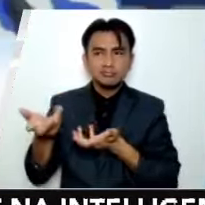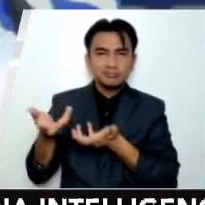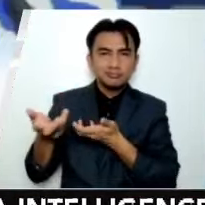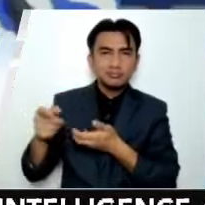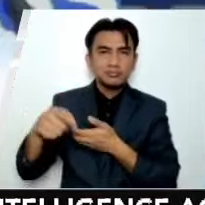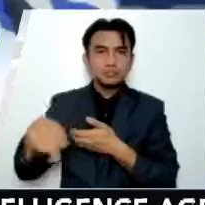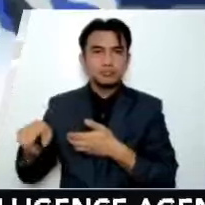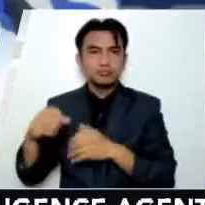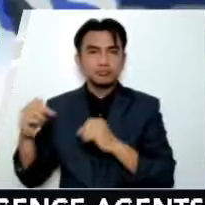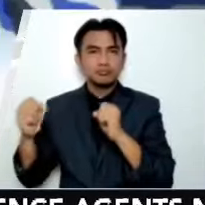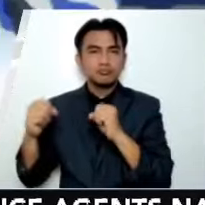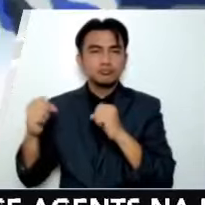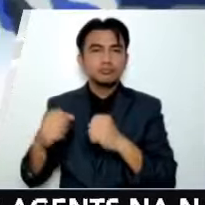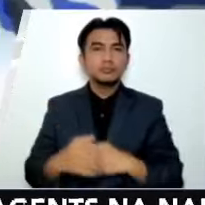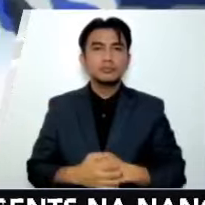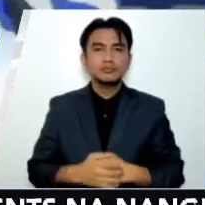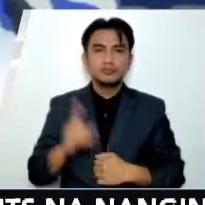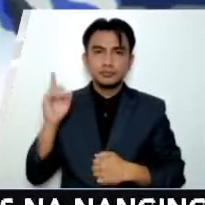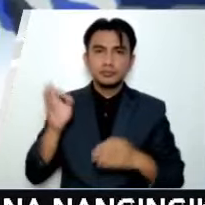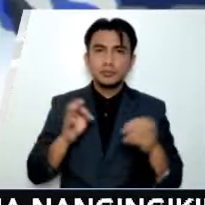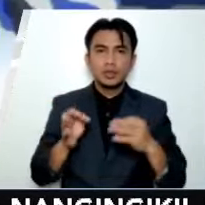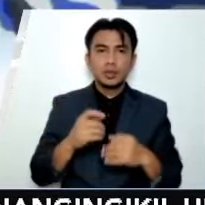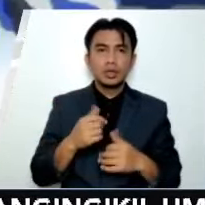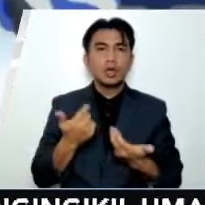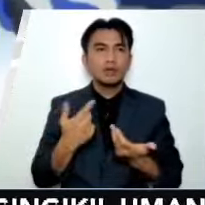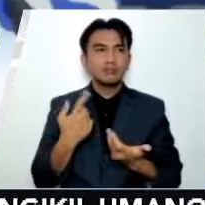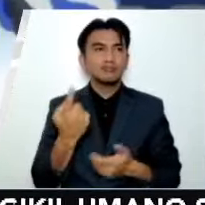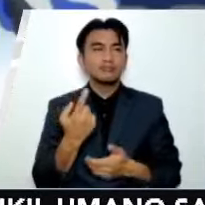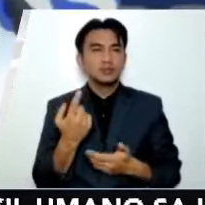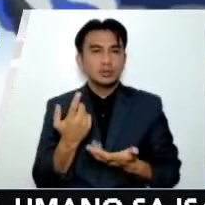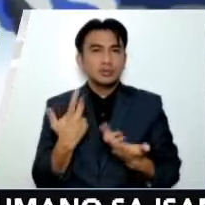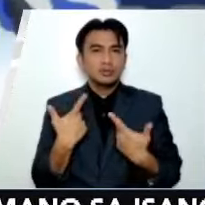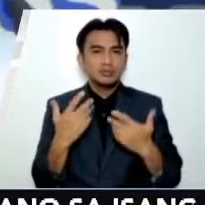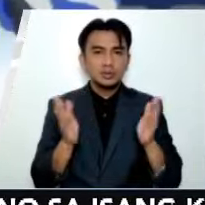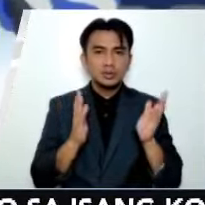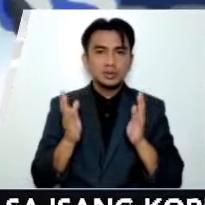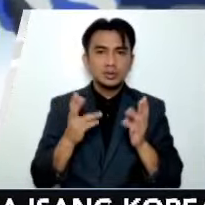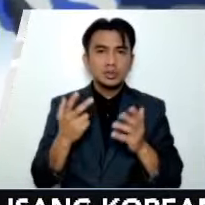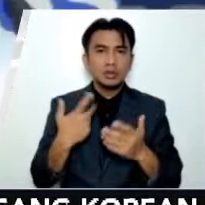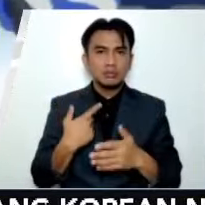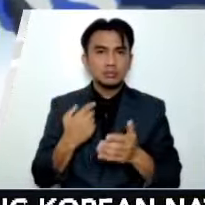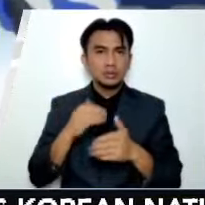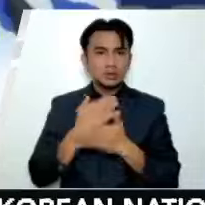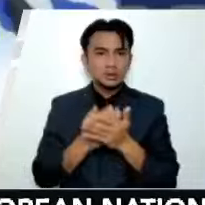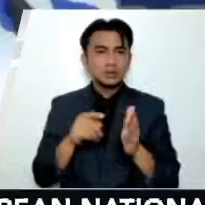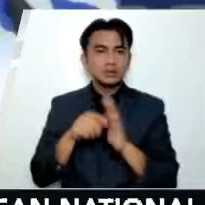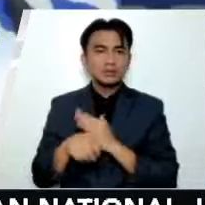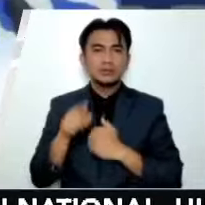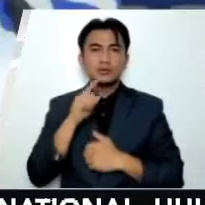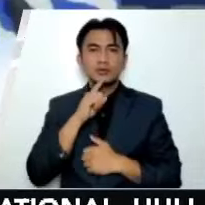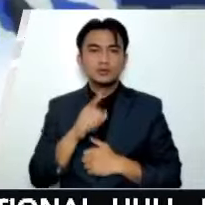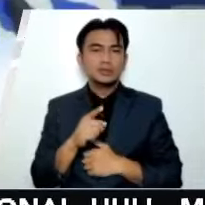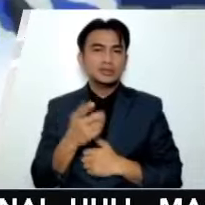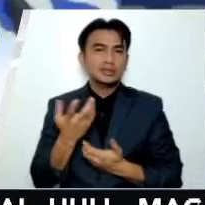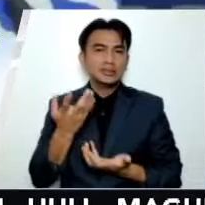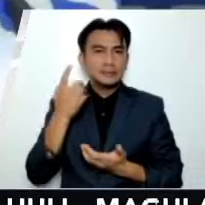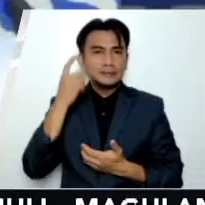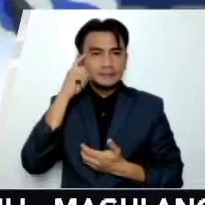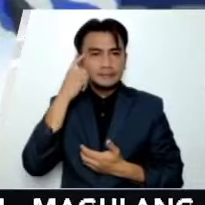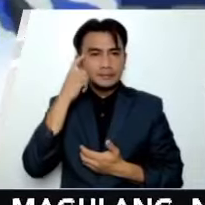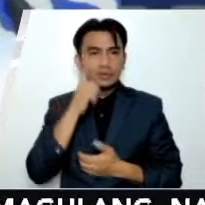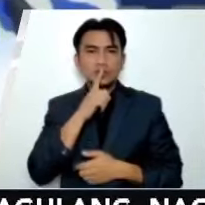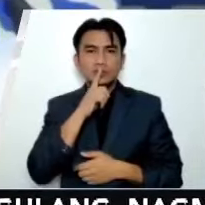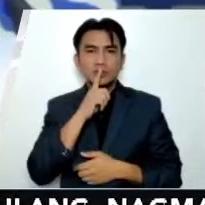servicemen, but even a Filipino citizen is killed by a willful act. That is, I think, very, very close